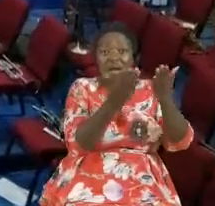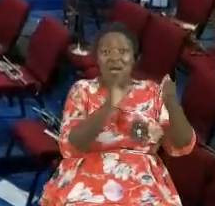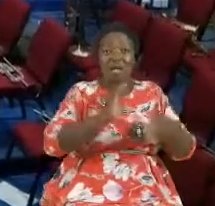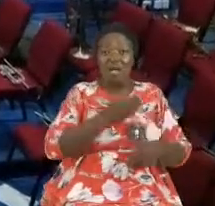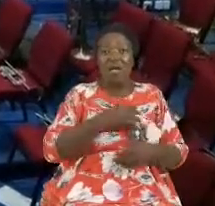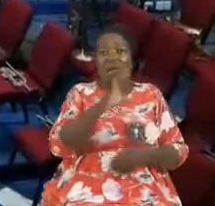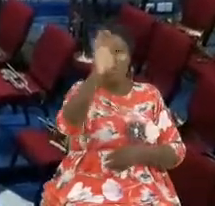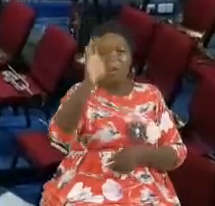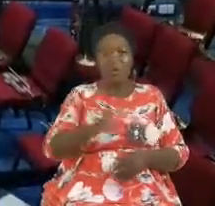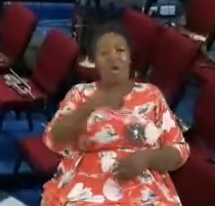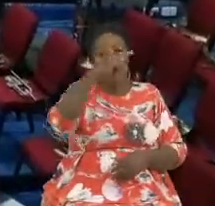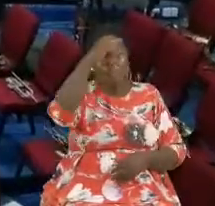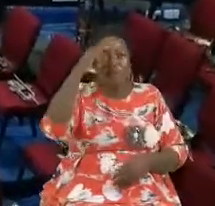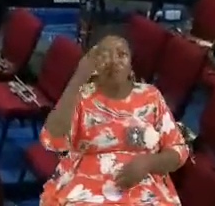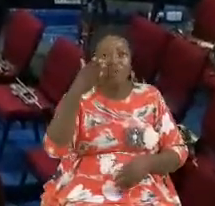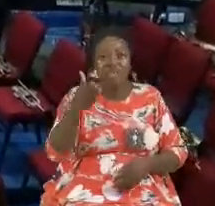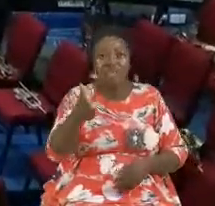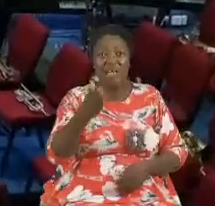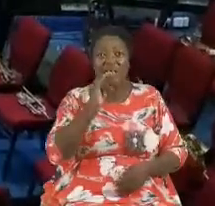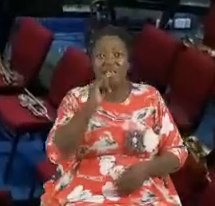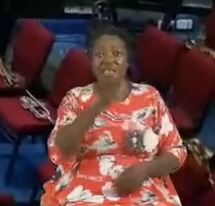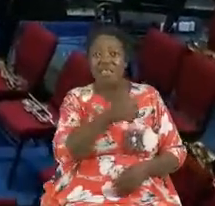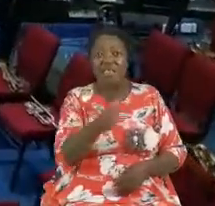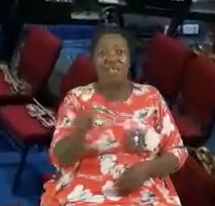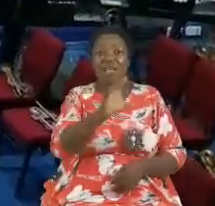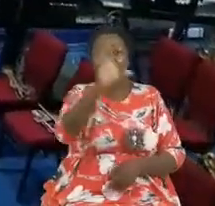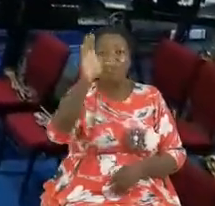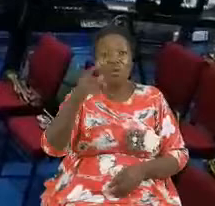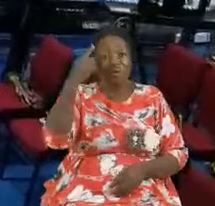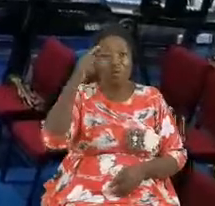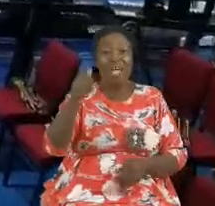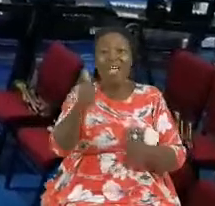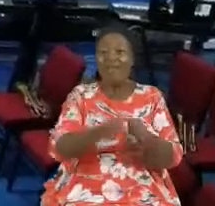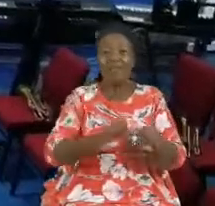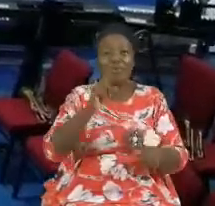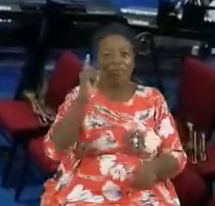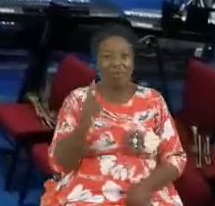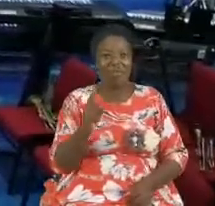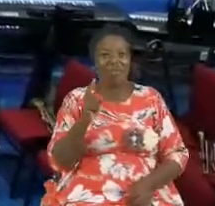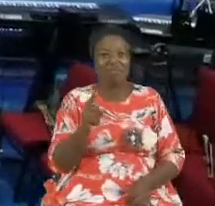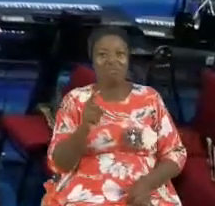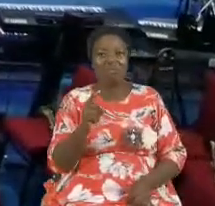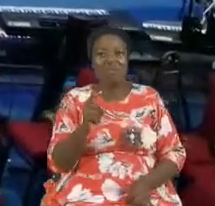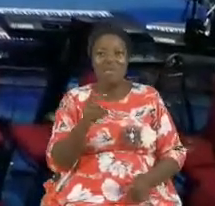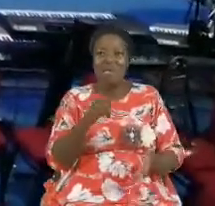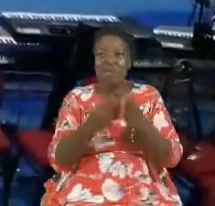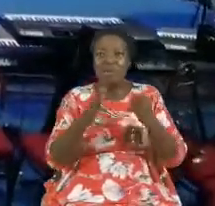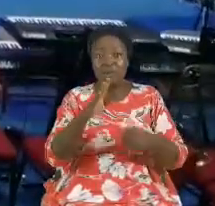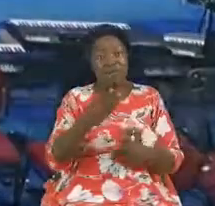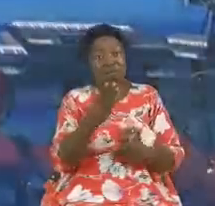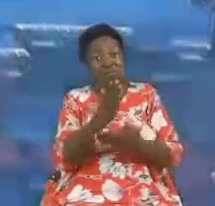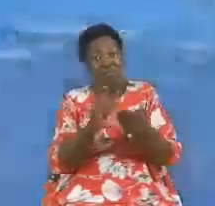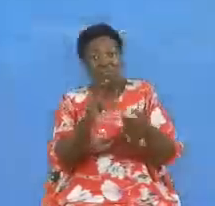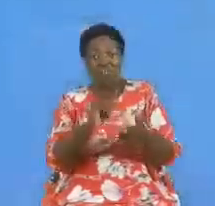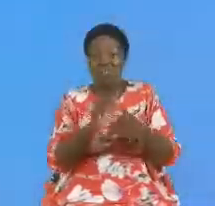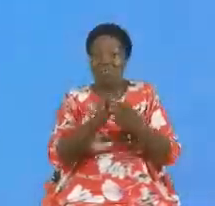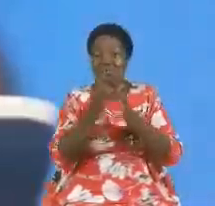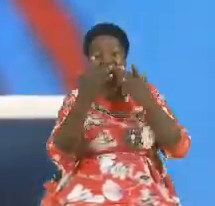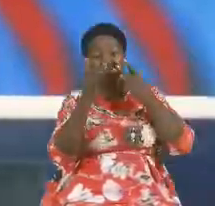you, as we carry our cross, because there is a cross for everyone. It might be